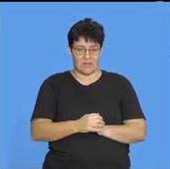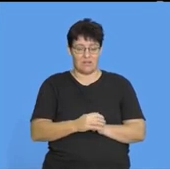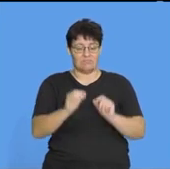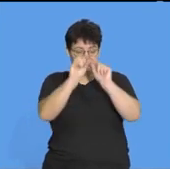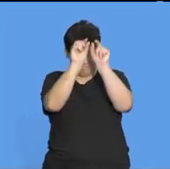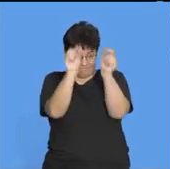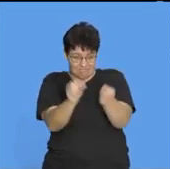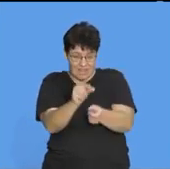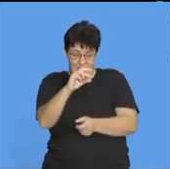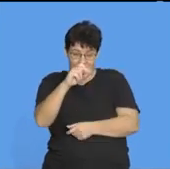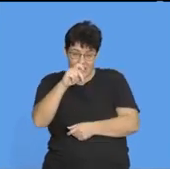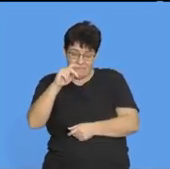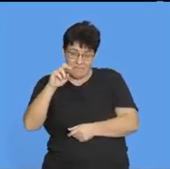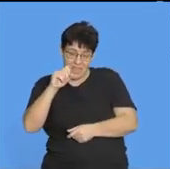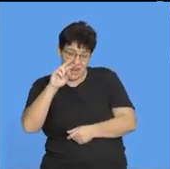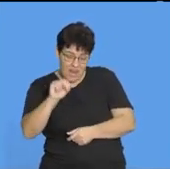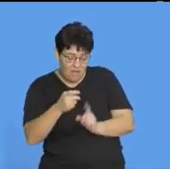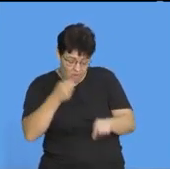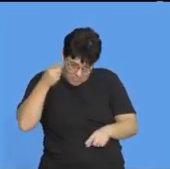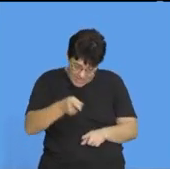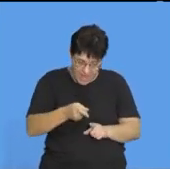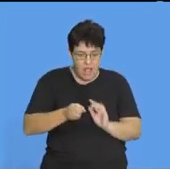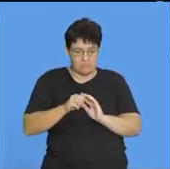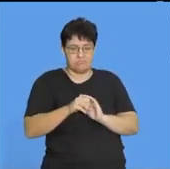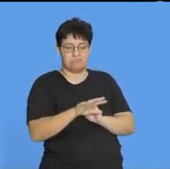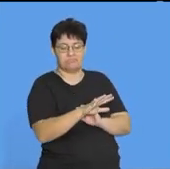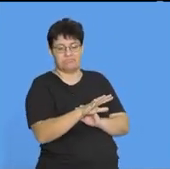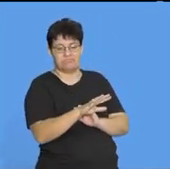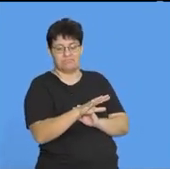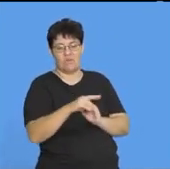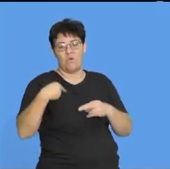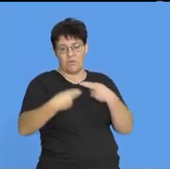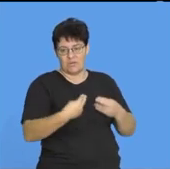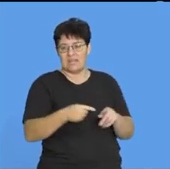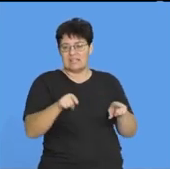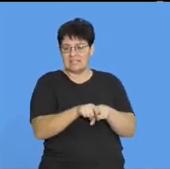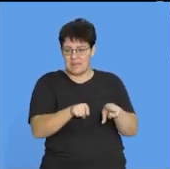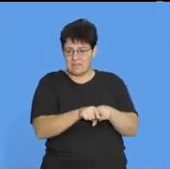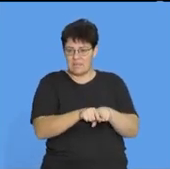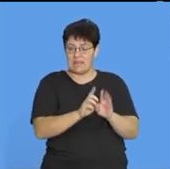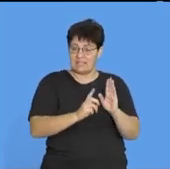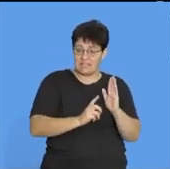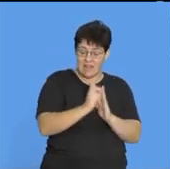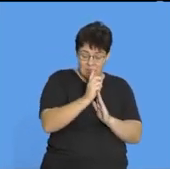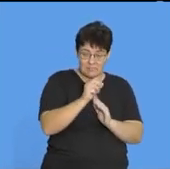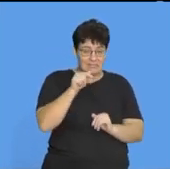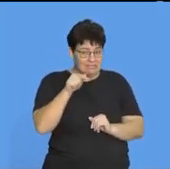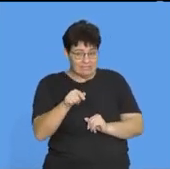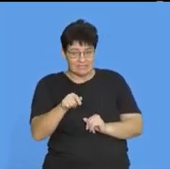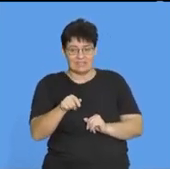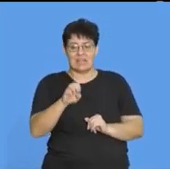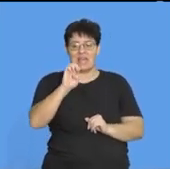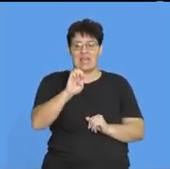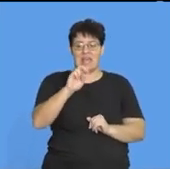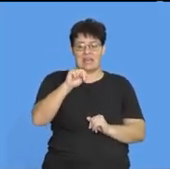follicle, as well as the development of the endometrium. So now we're seeing the association between the ovary